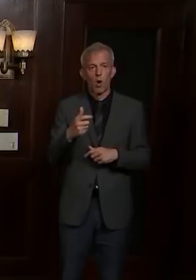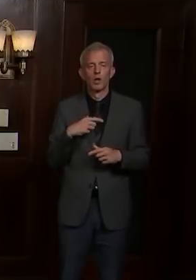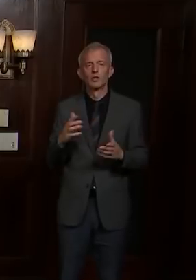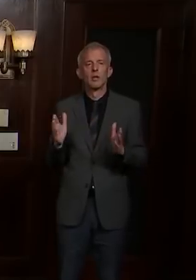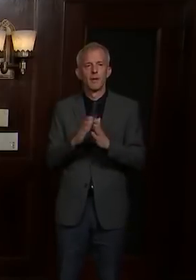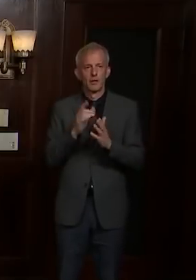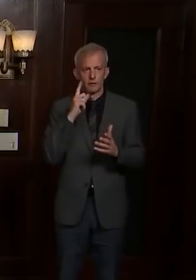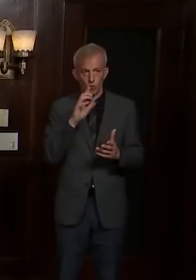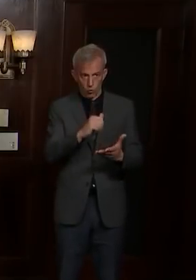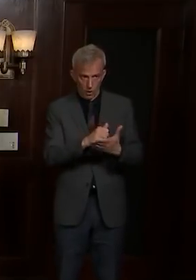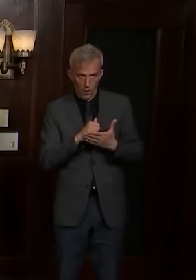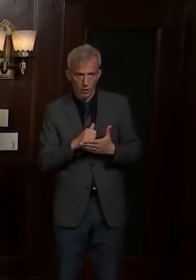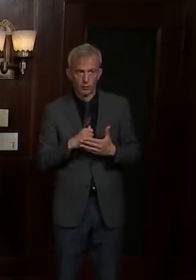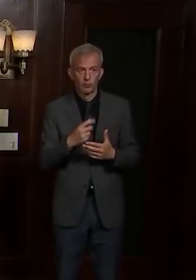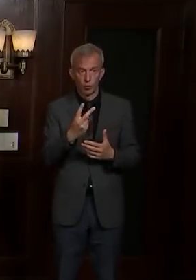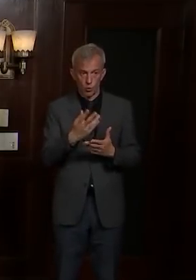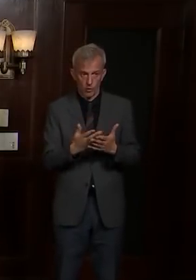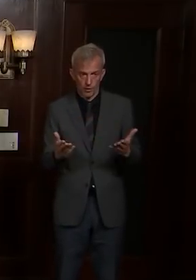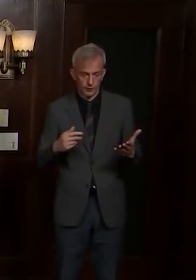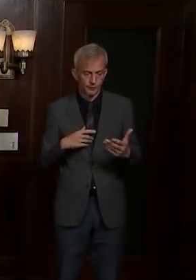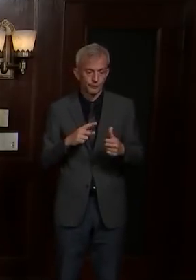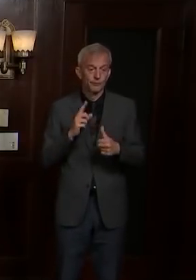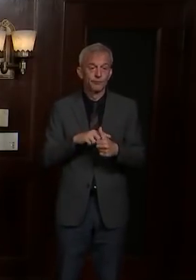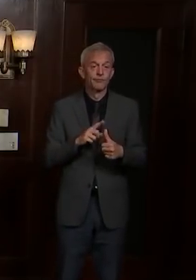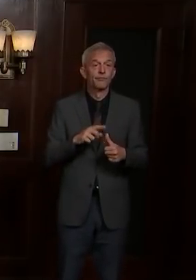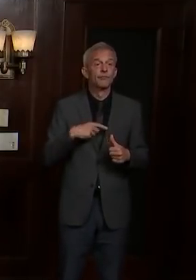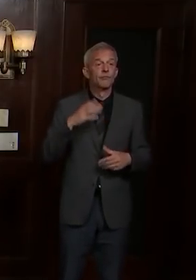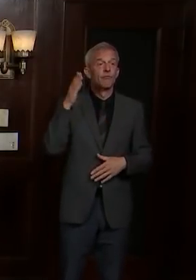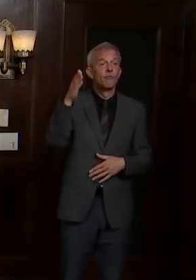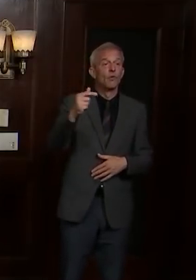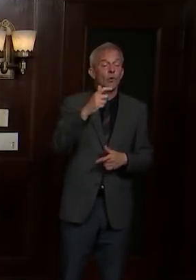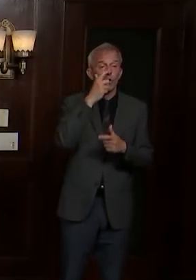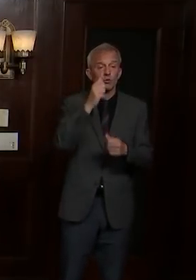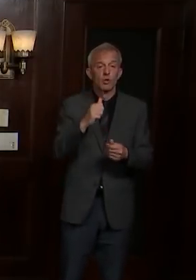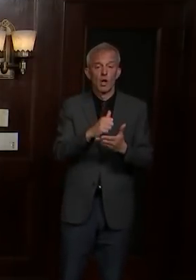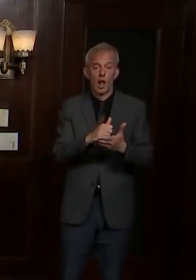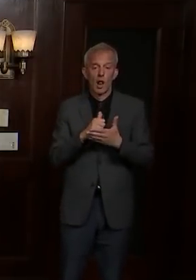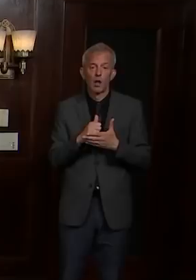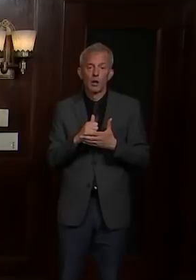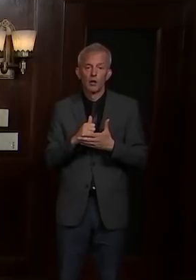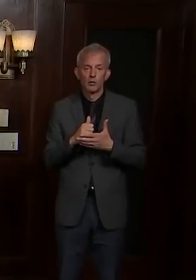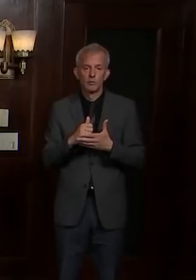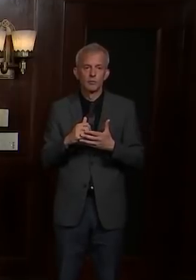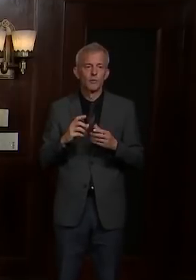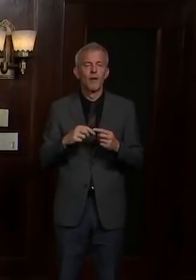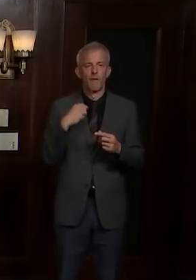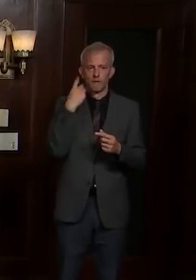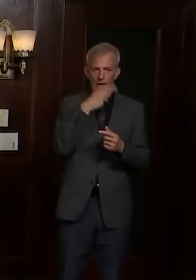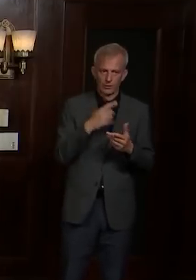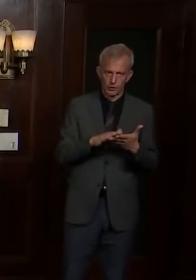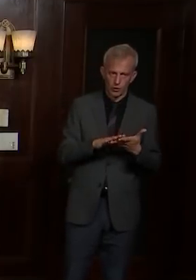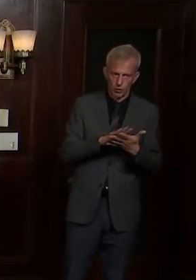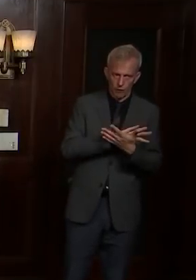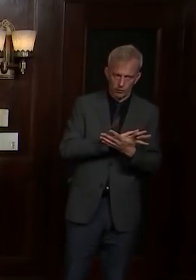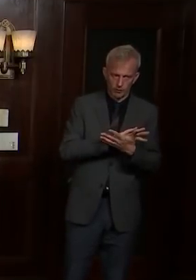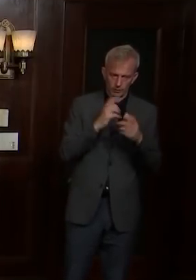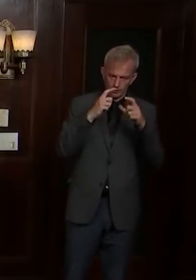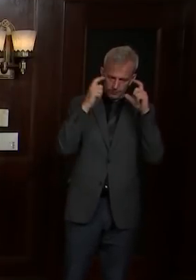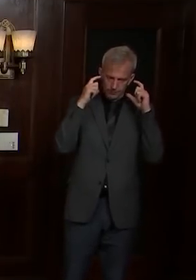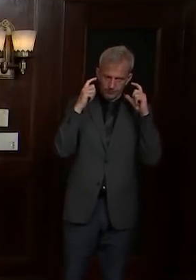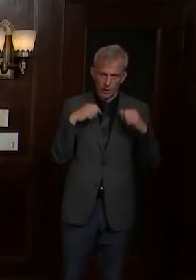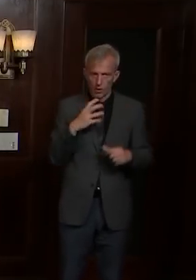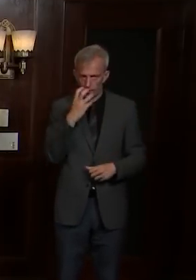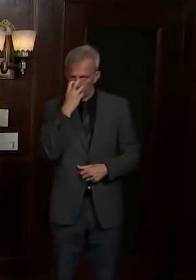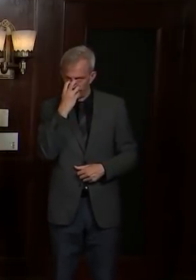for two things. In the future, if you're interested in helping get more masks, or we want to call them facial coverings to distinguish them from masks,